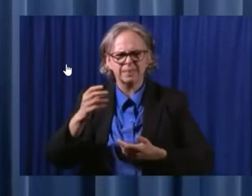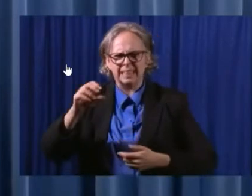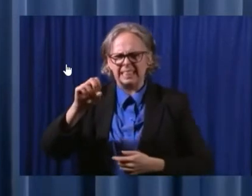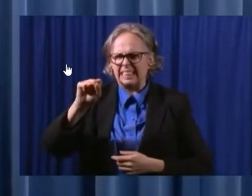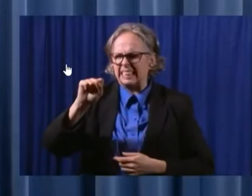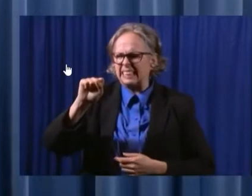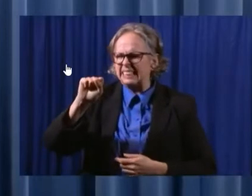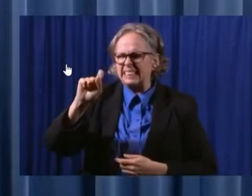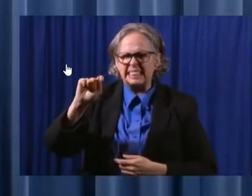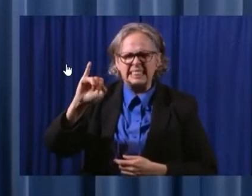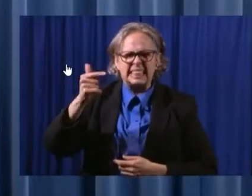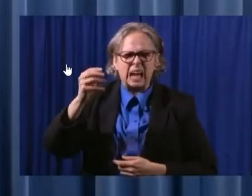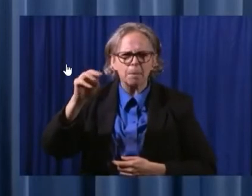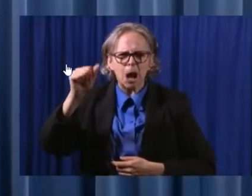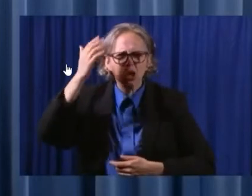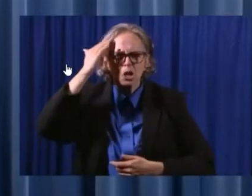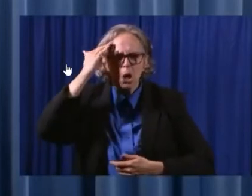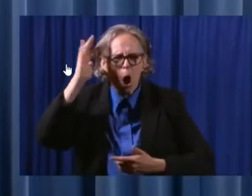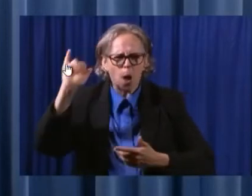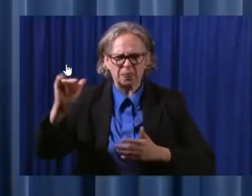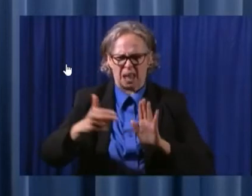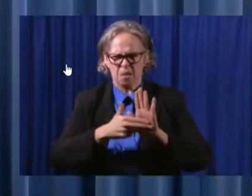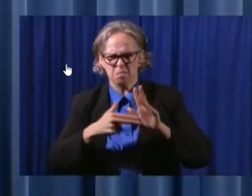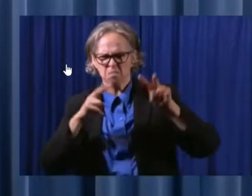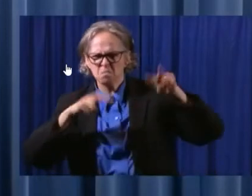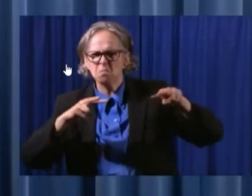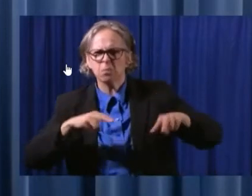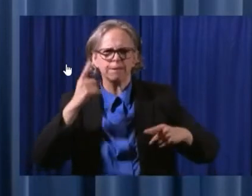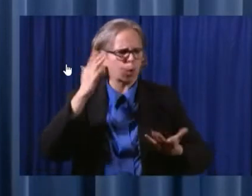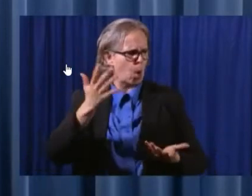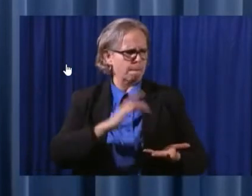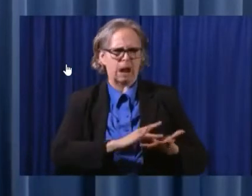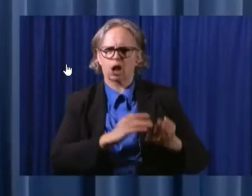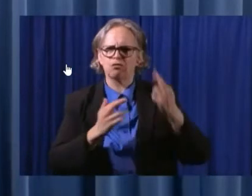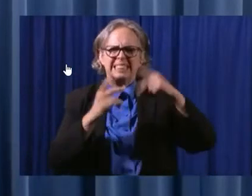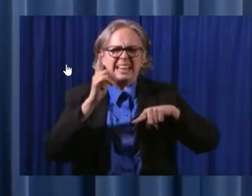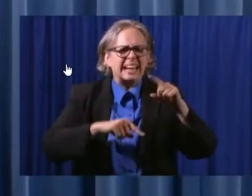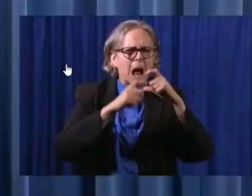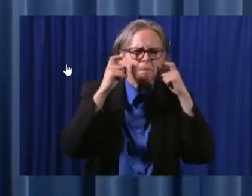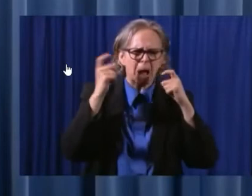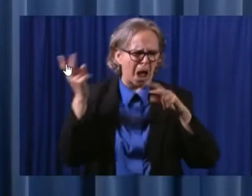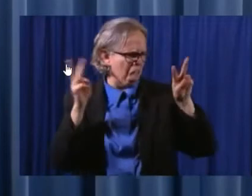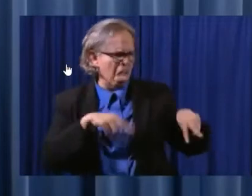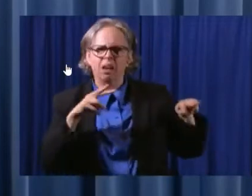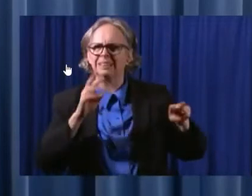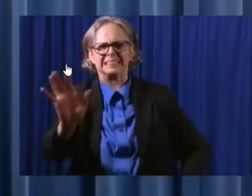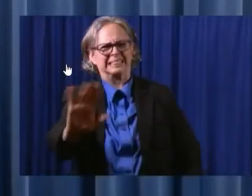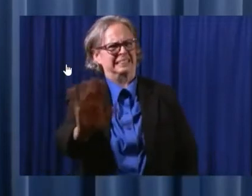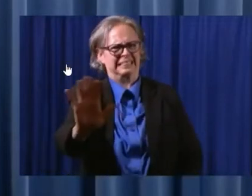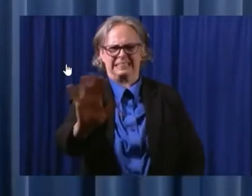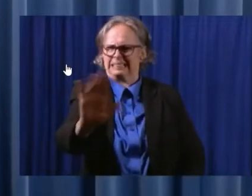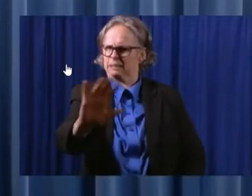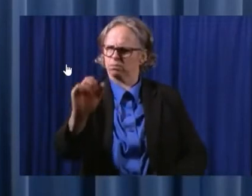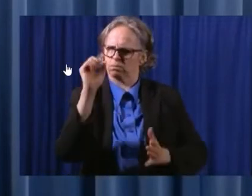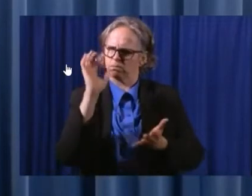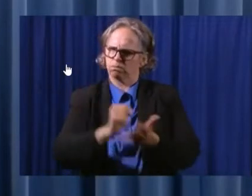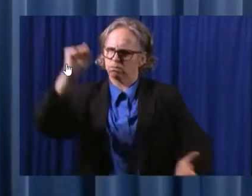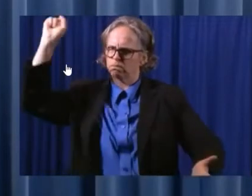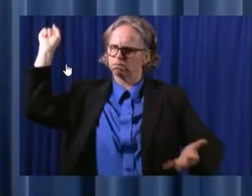reasons, cannot and should not wear a mask. So our recommendation is 3rd grade and up,